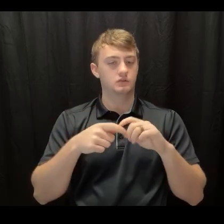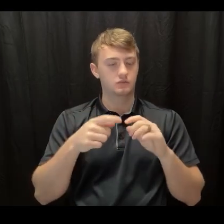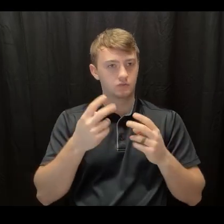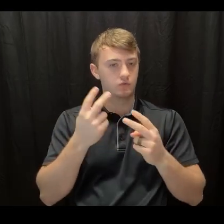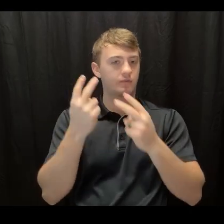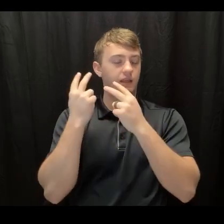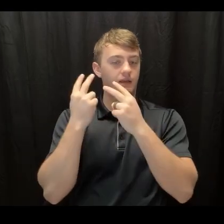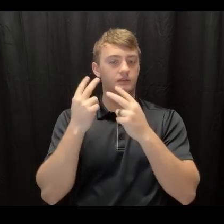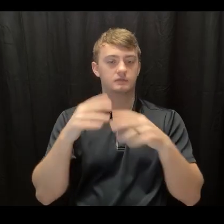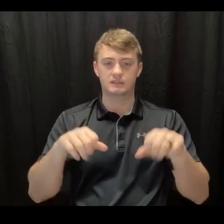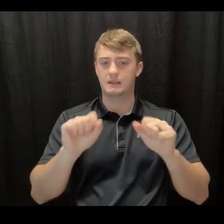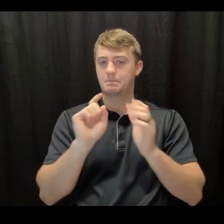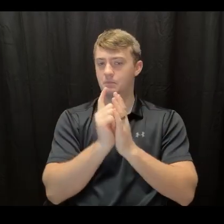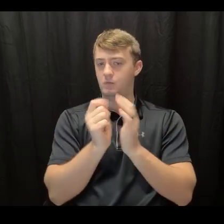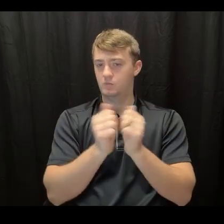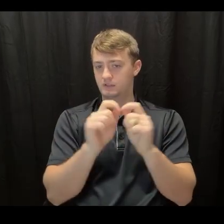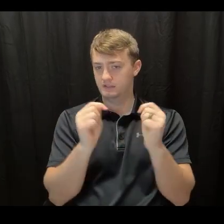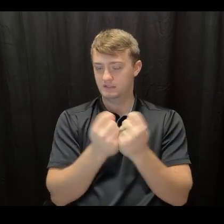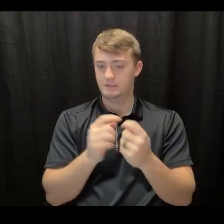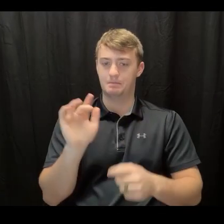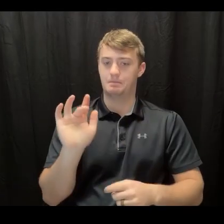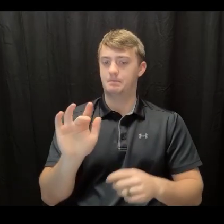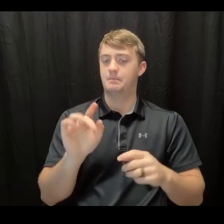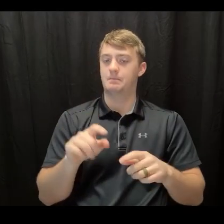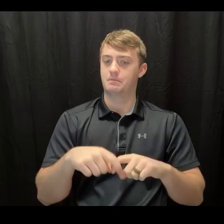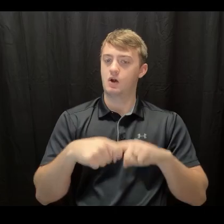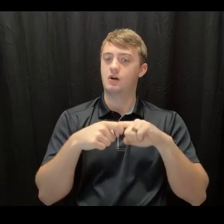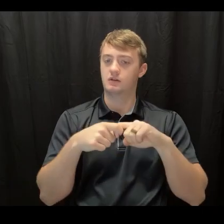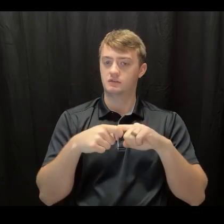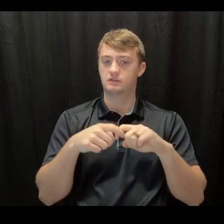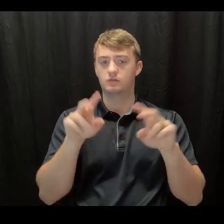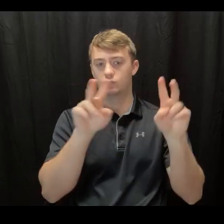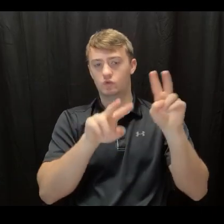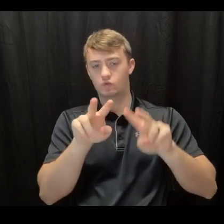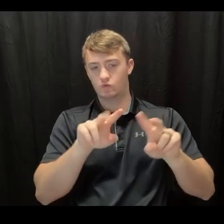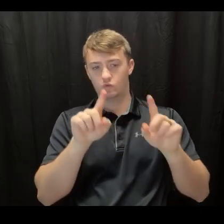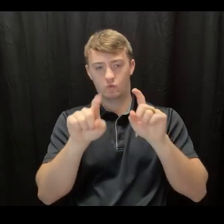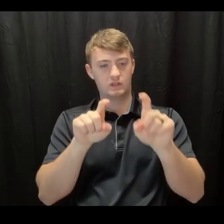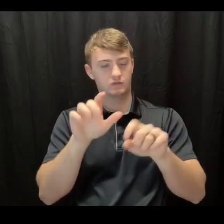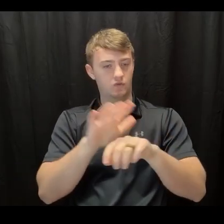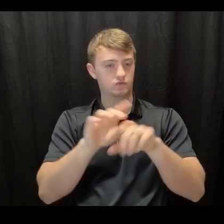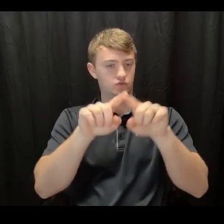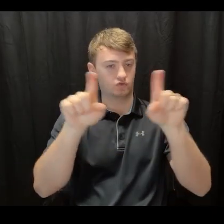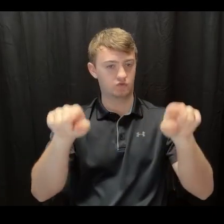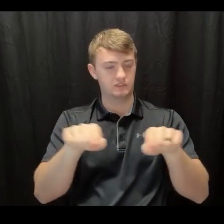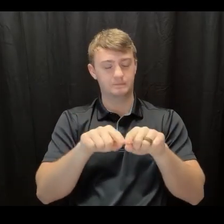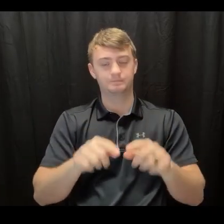Take a moment with your team to pause the video and review the guiding questions on your screen.